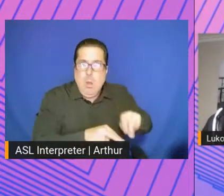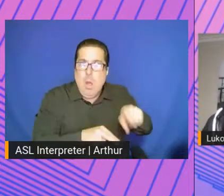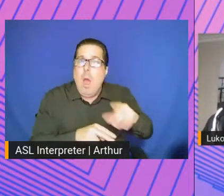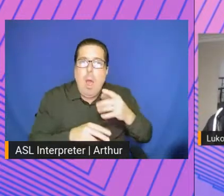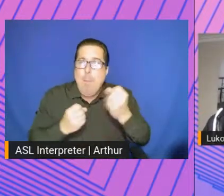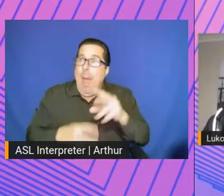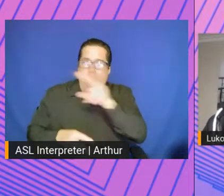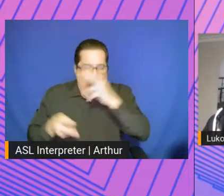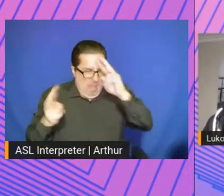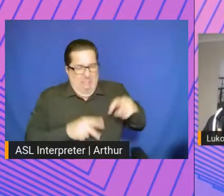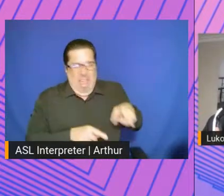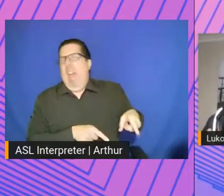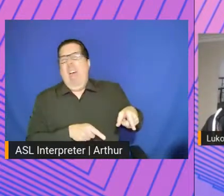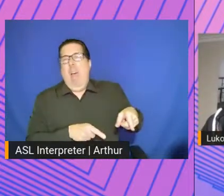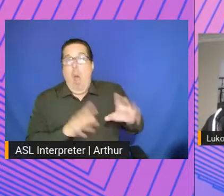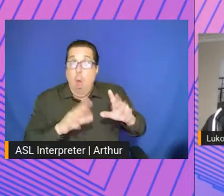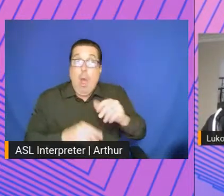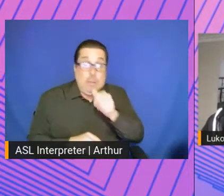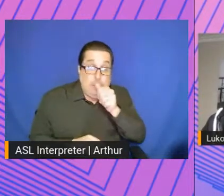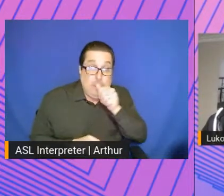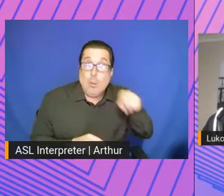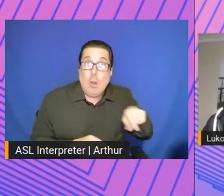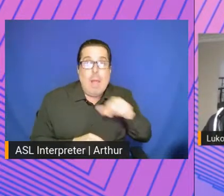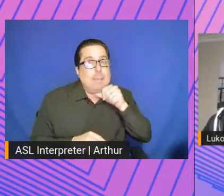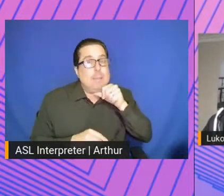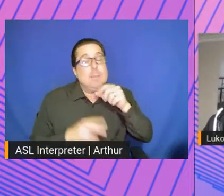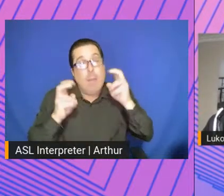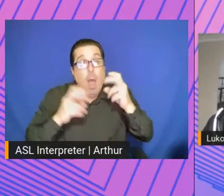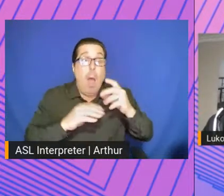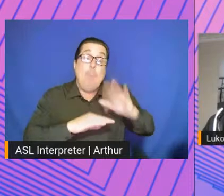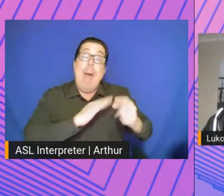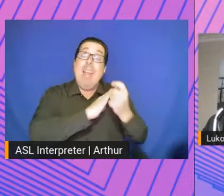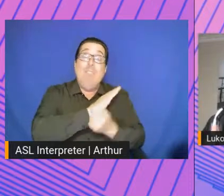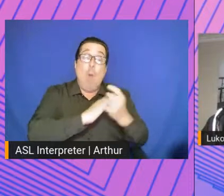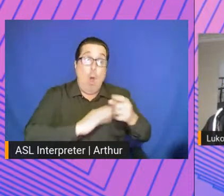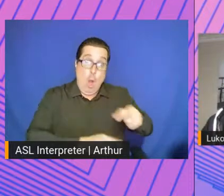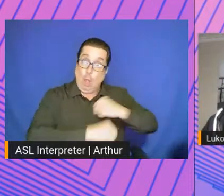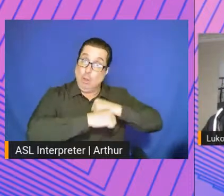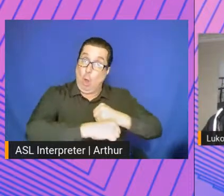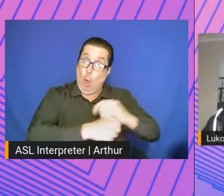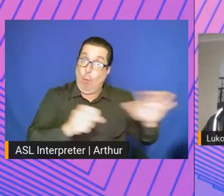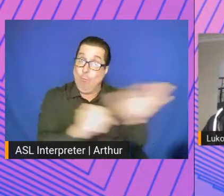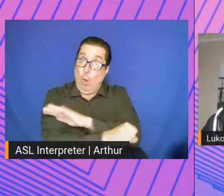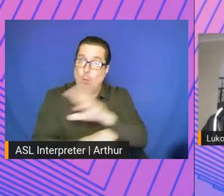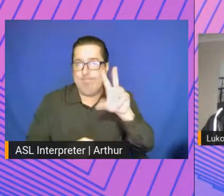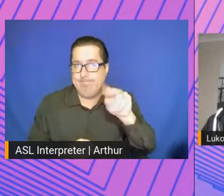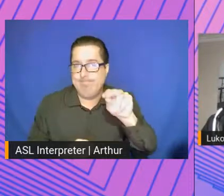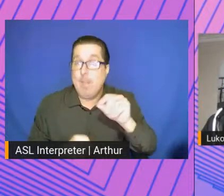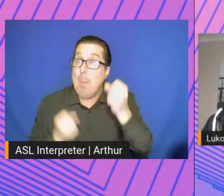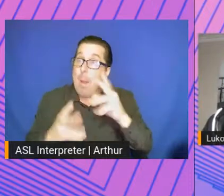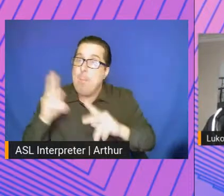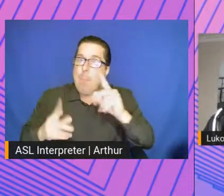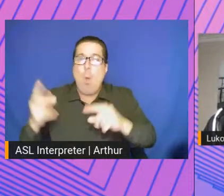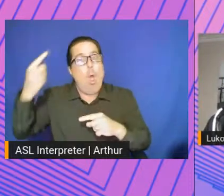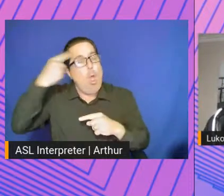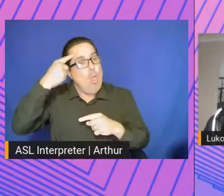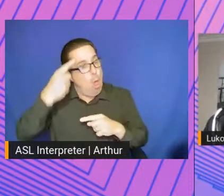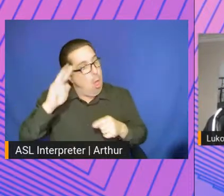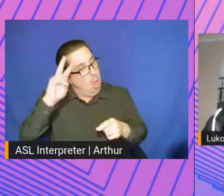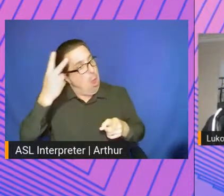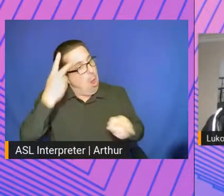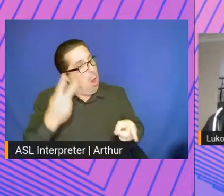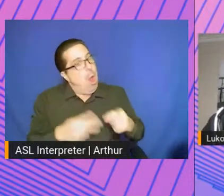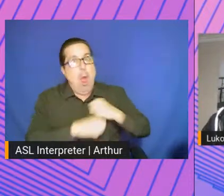by default, secrets are not secure. A lot of people sometimes mistake base64 encoding for